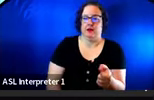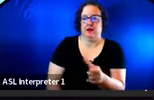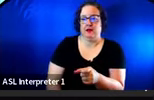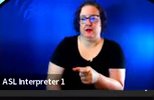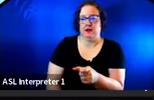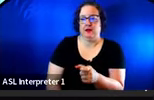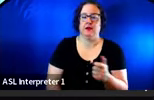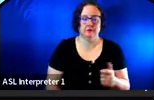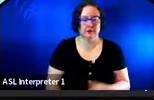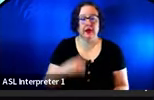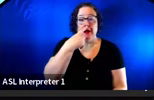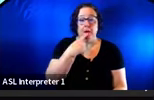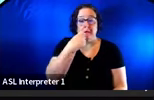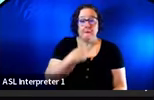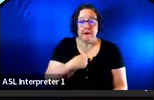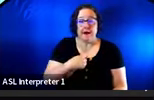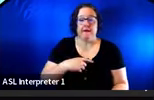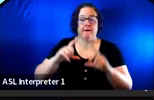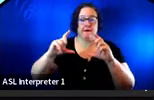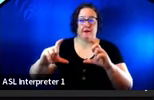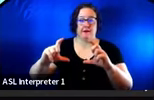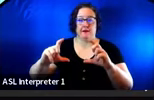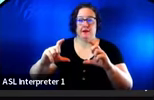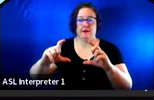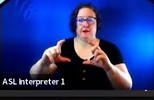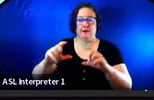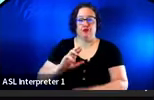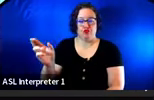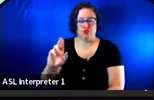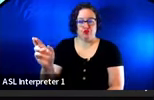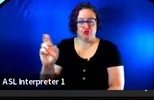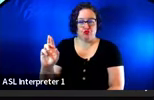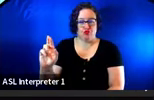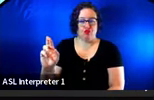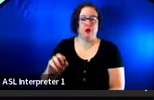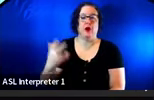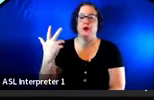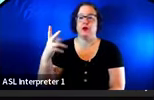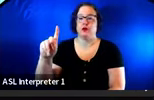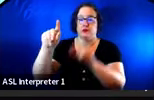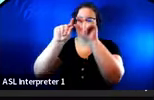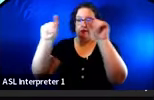The red picture, the picture with the red Joy-Cons on the very right side under the 3D printed solution